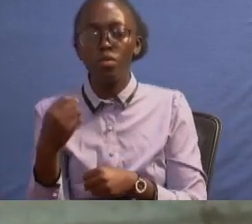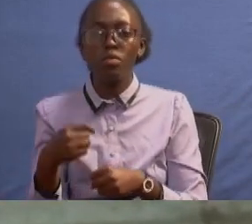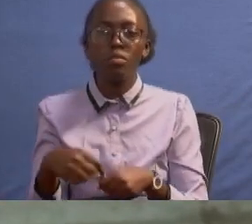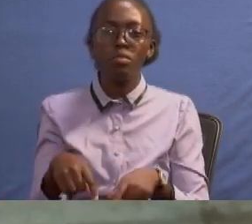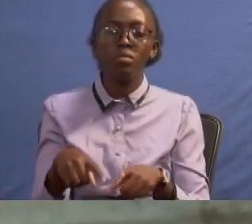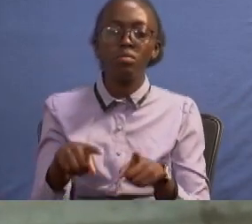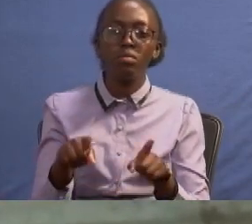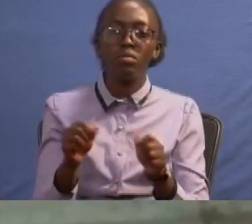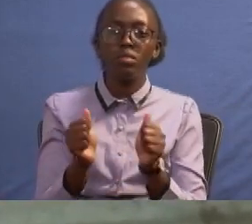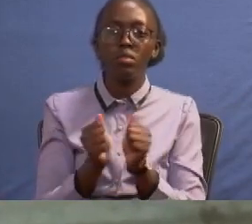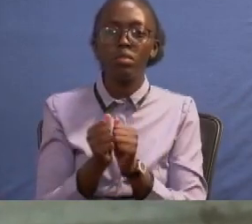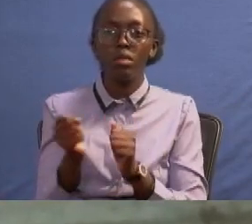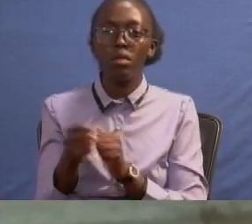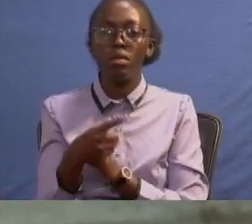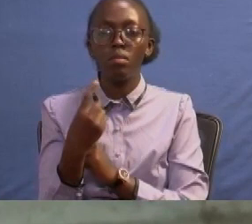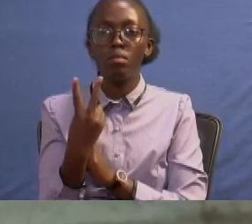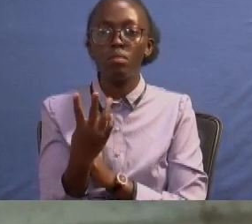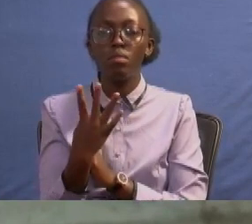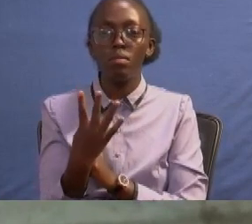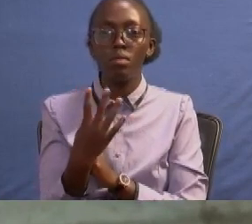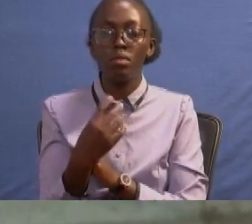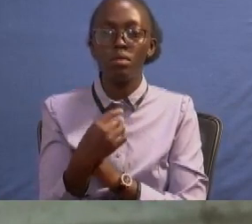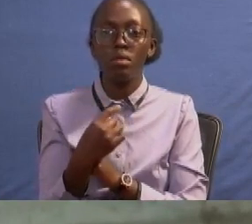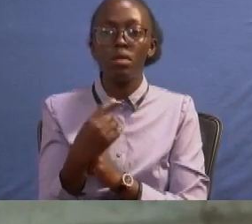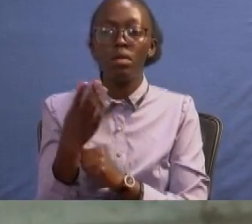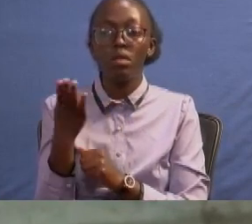April 2024, we had